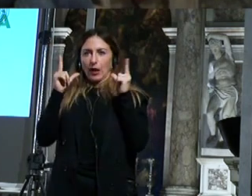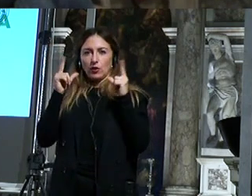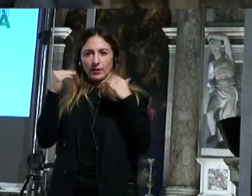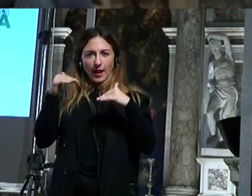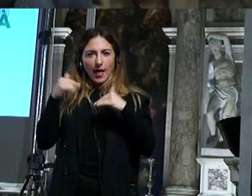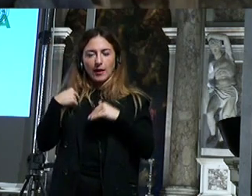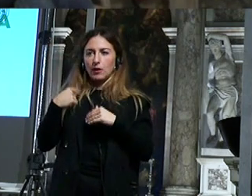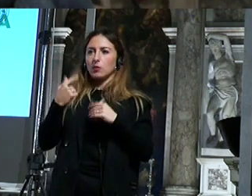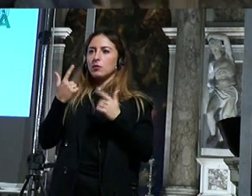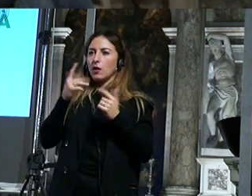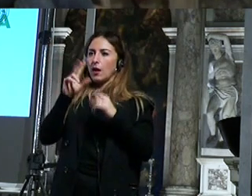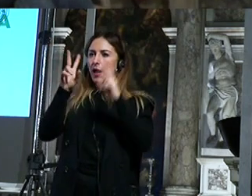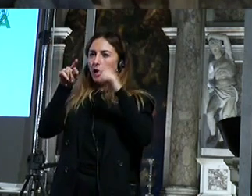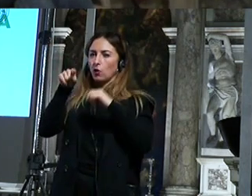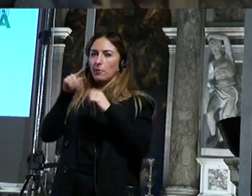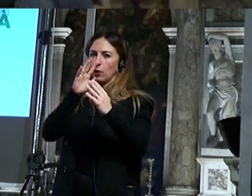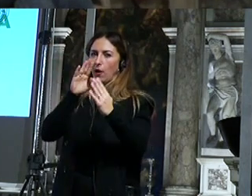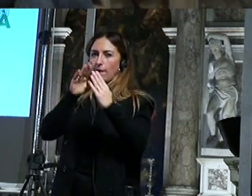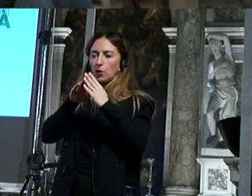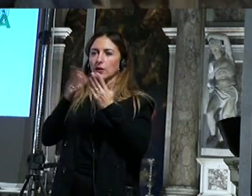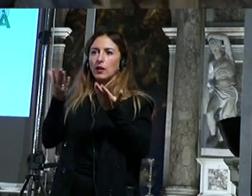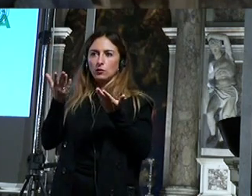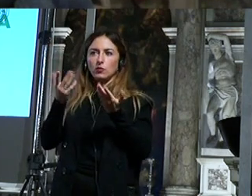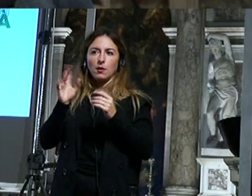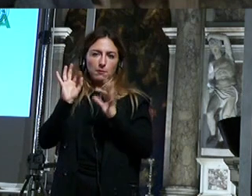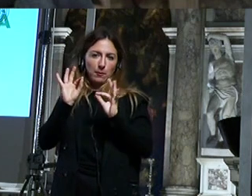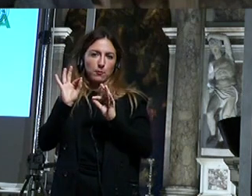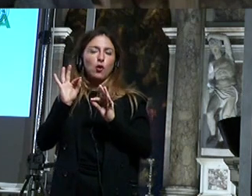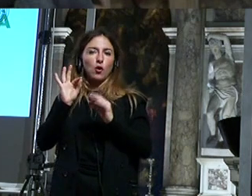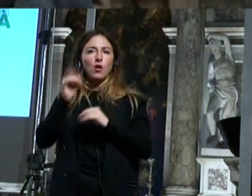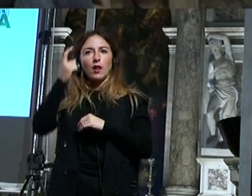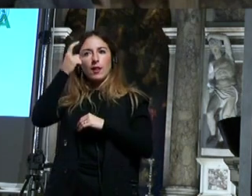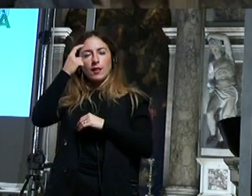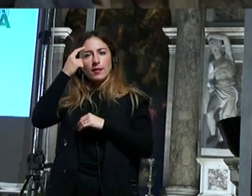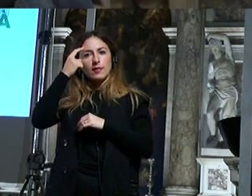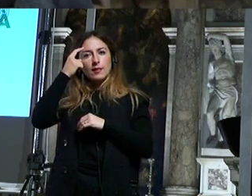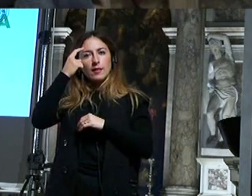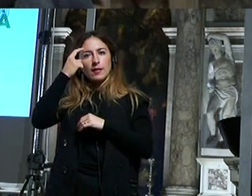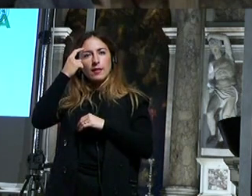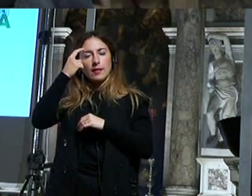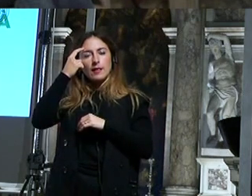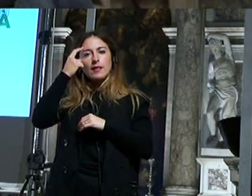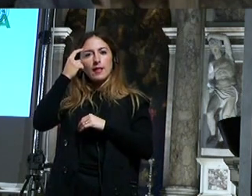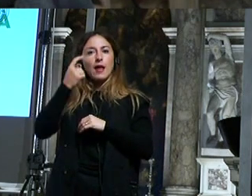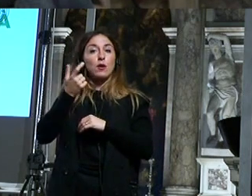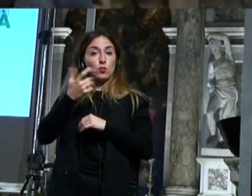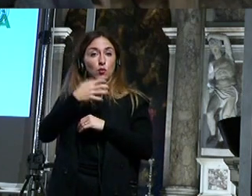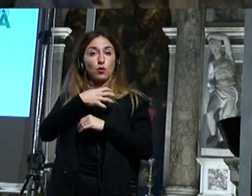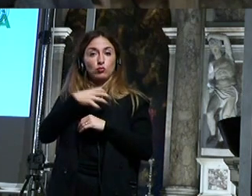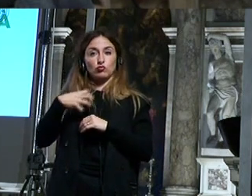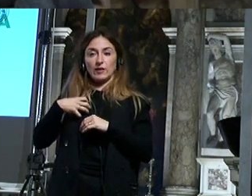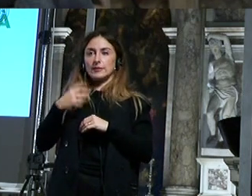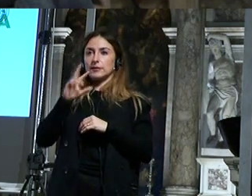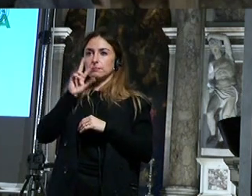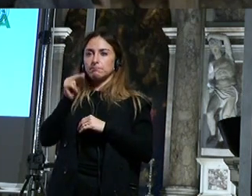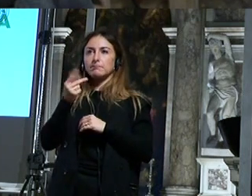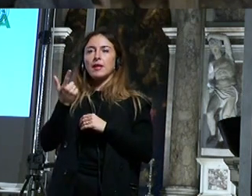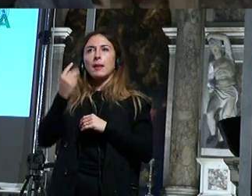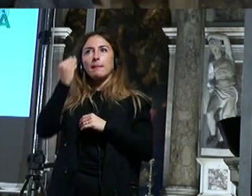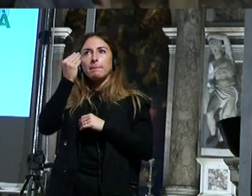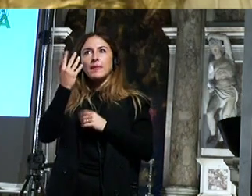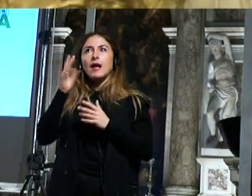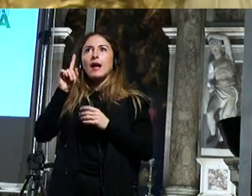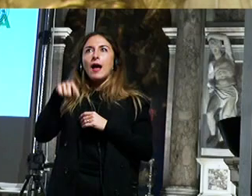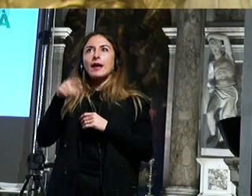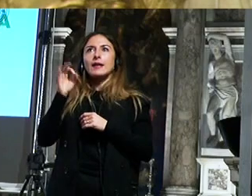thinking about with some of the neuroscientists is the fact that although we think, I mean, we all hear and know that